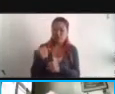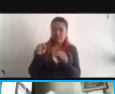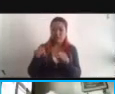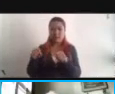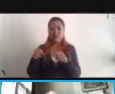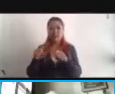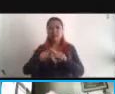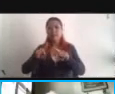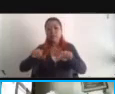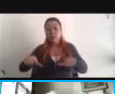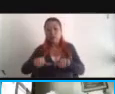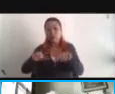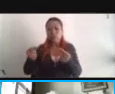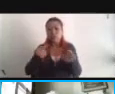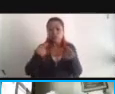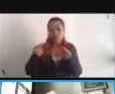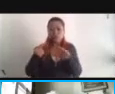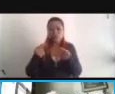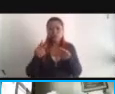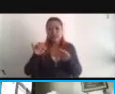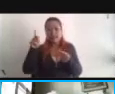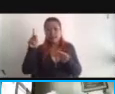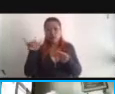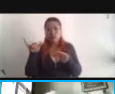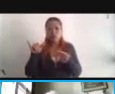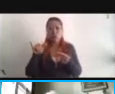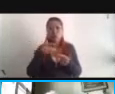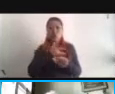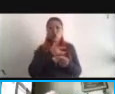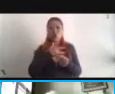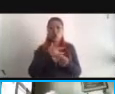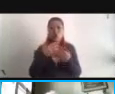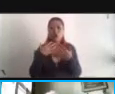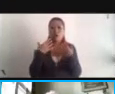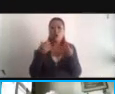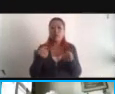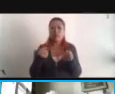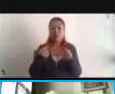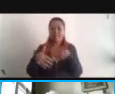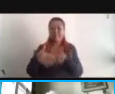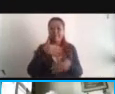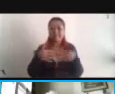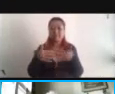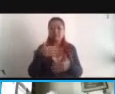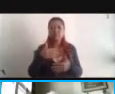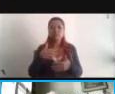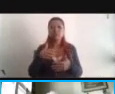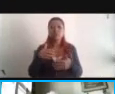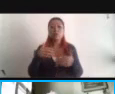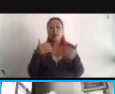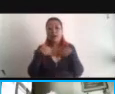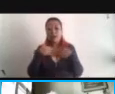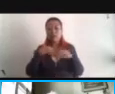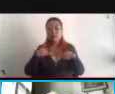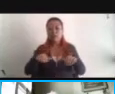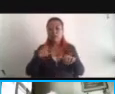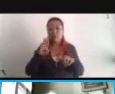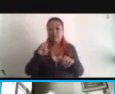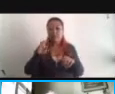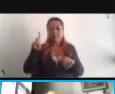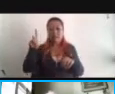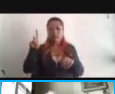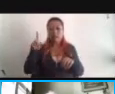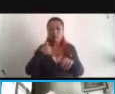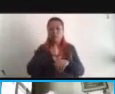and also to maintain their health from a cardiovascular point of view. And we have some like we call performance bands that fit in there where we say,